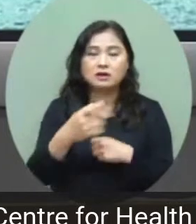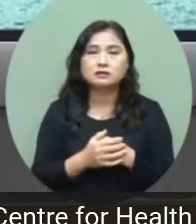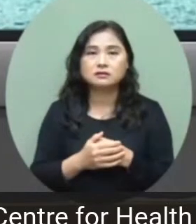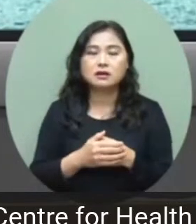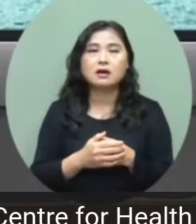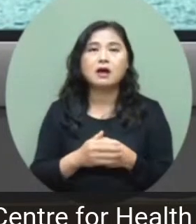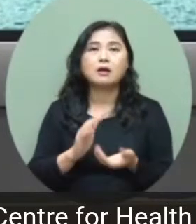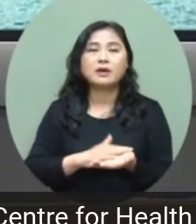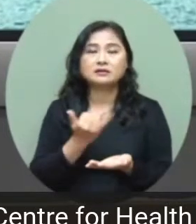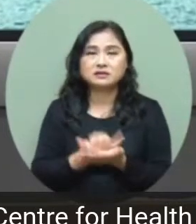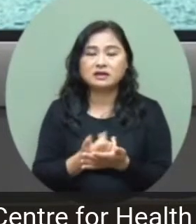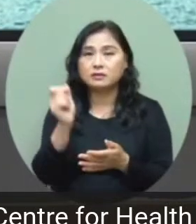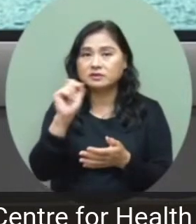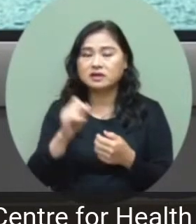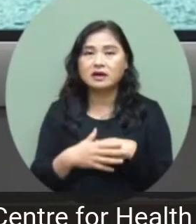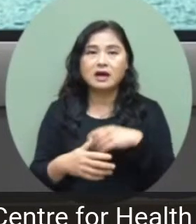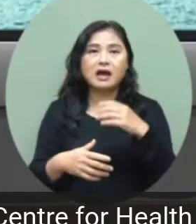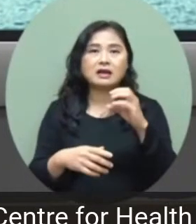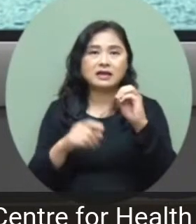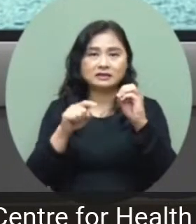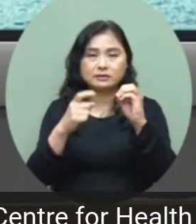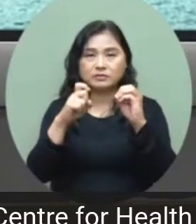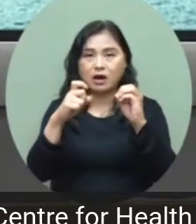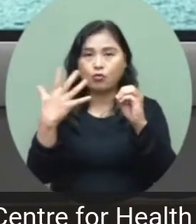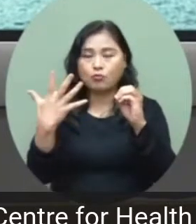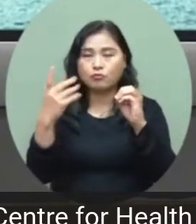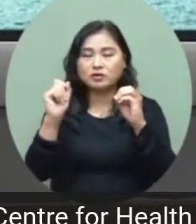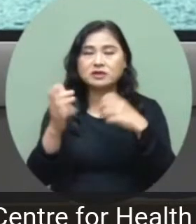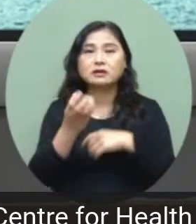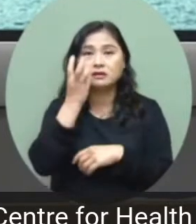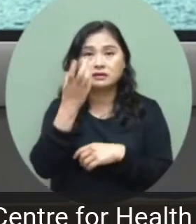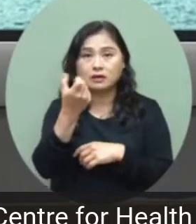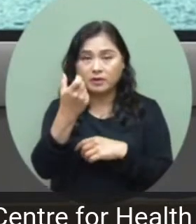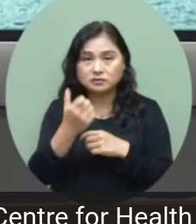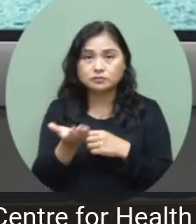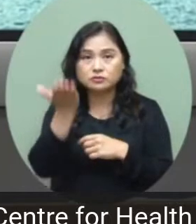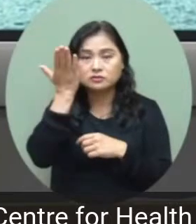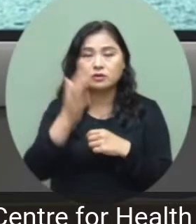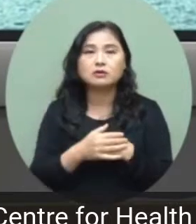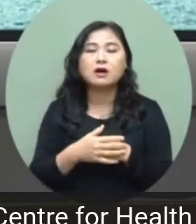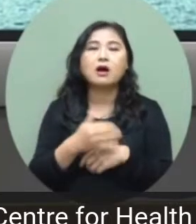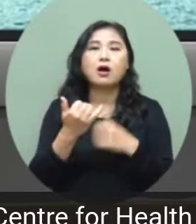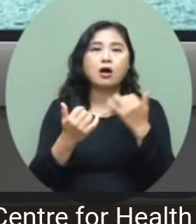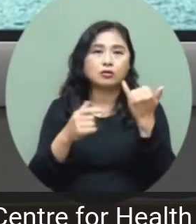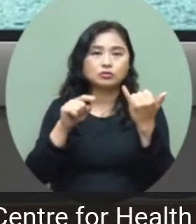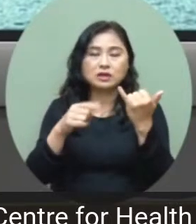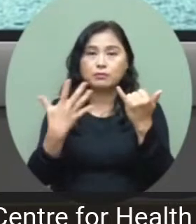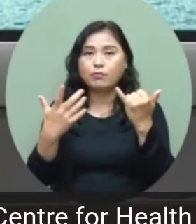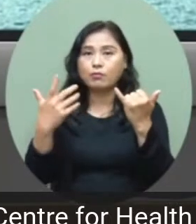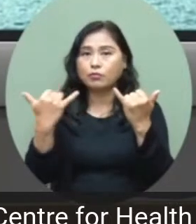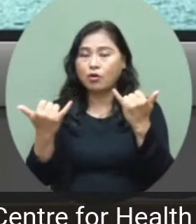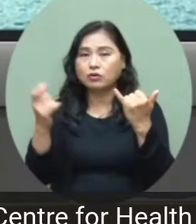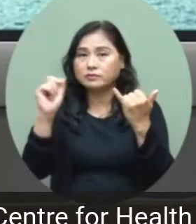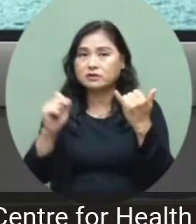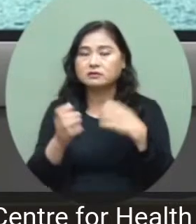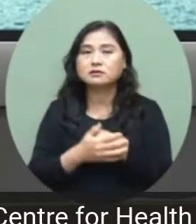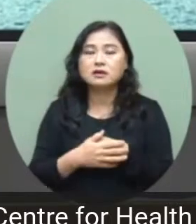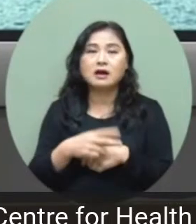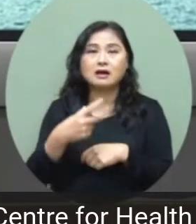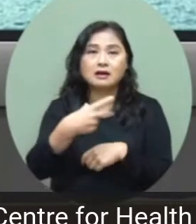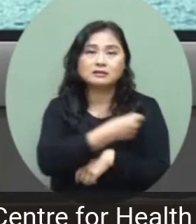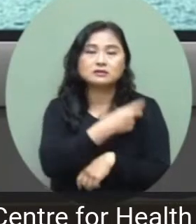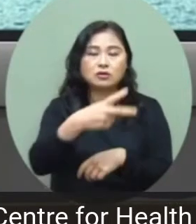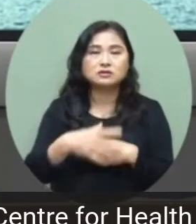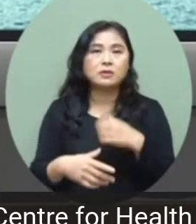1 dose, the death rate is 0.95%. Those above the age of 80 is 6.56%. With